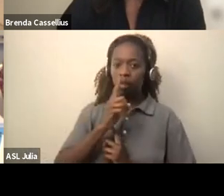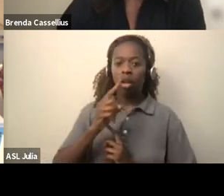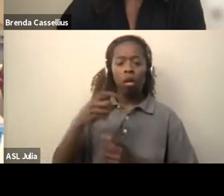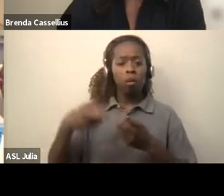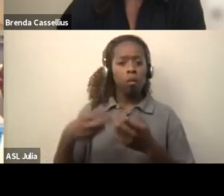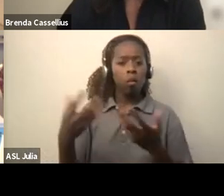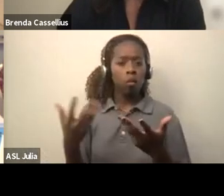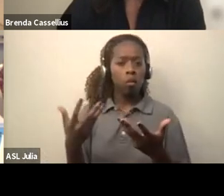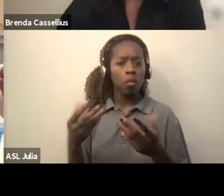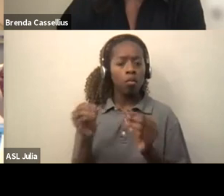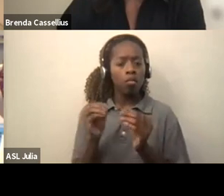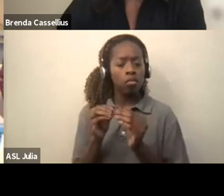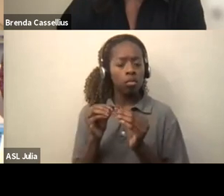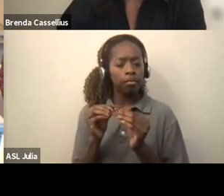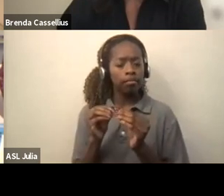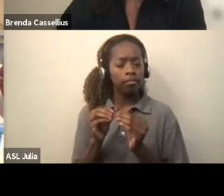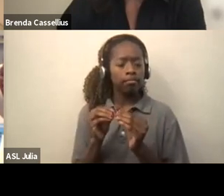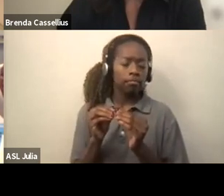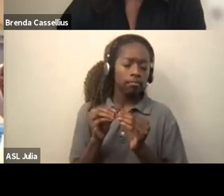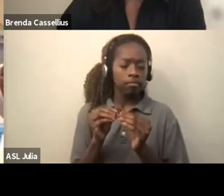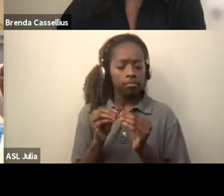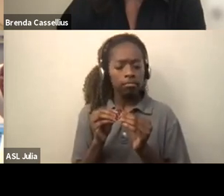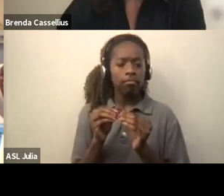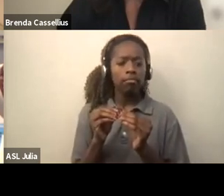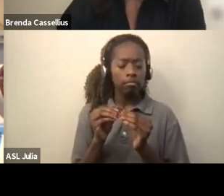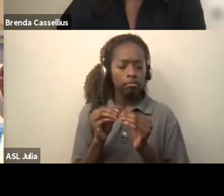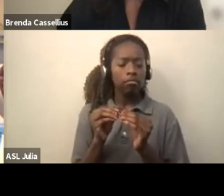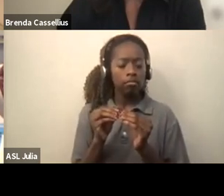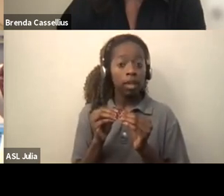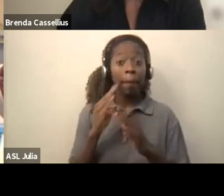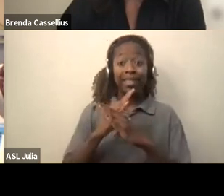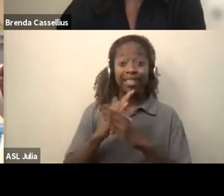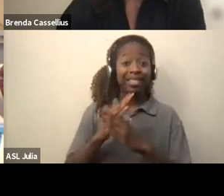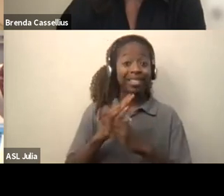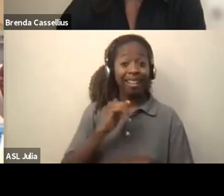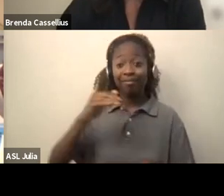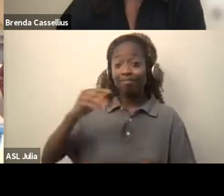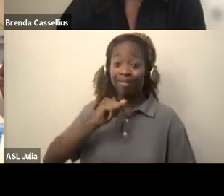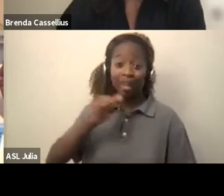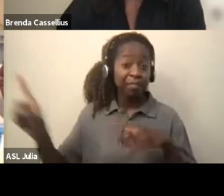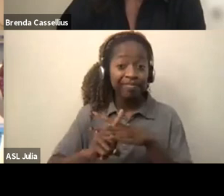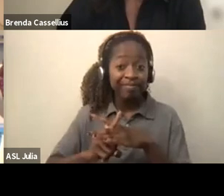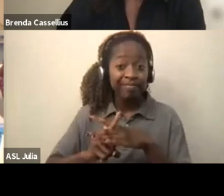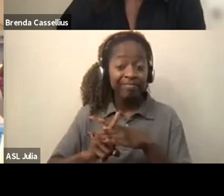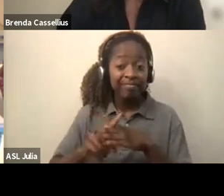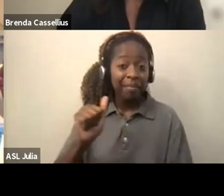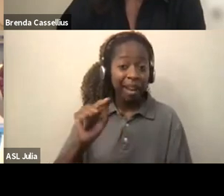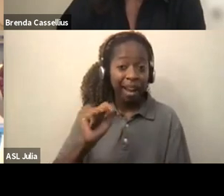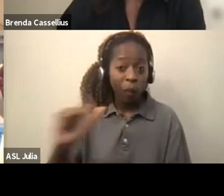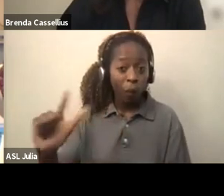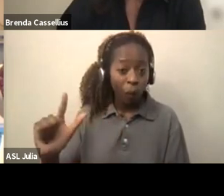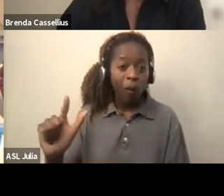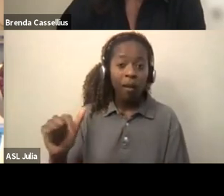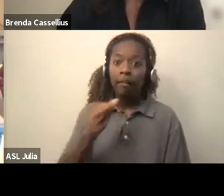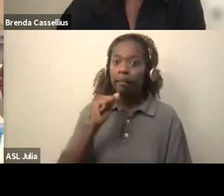really the um buses that aren't showing at all or the but that we don't have enough bus